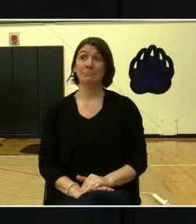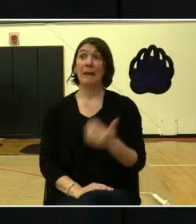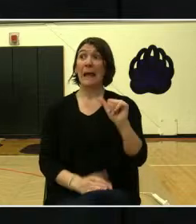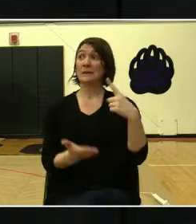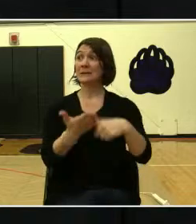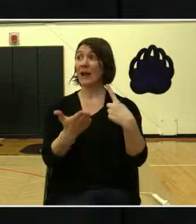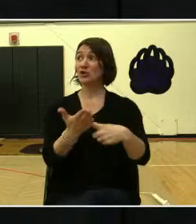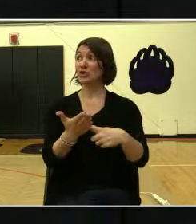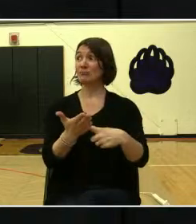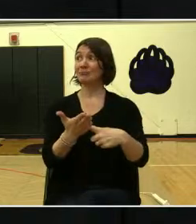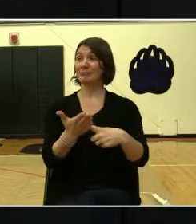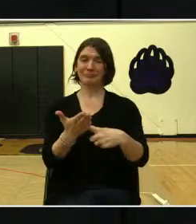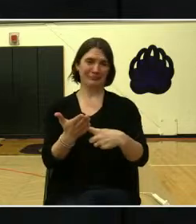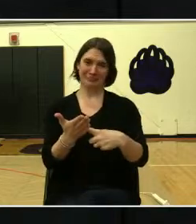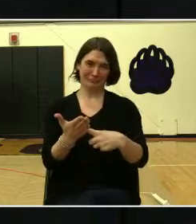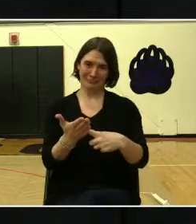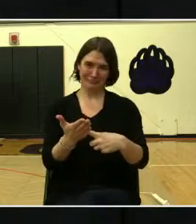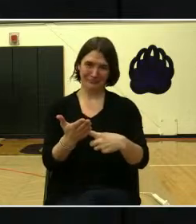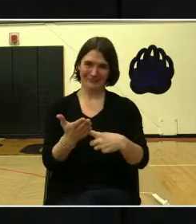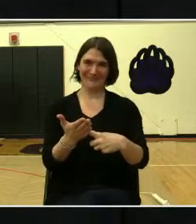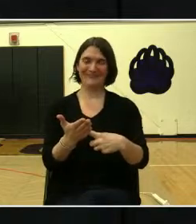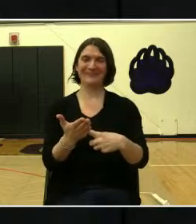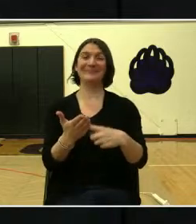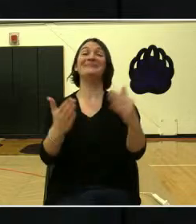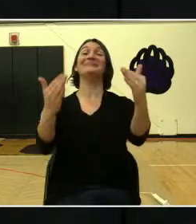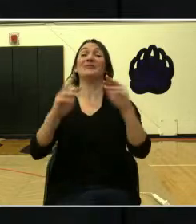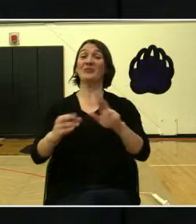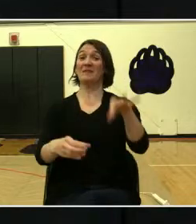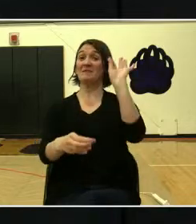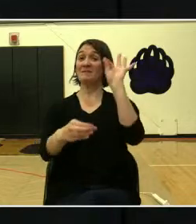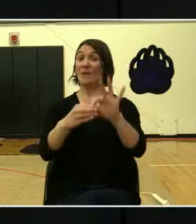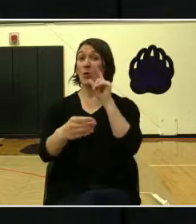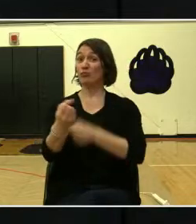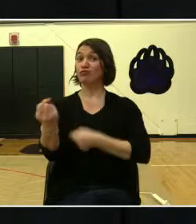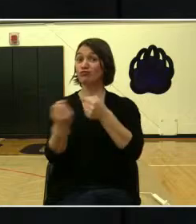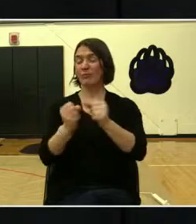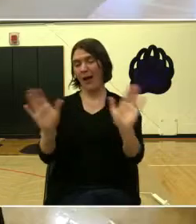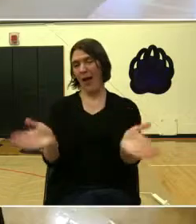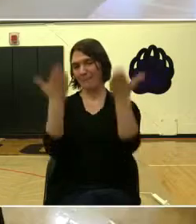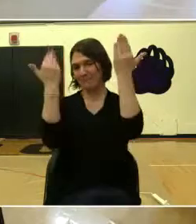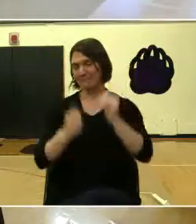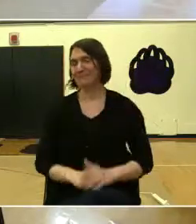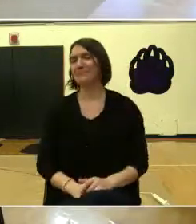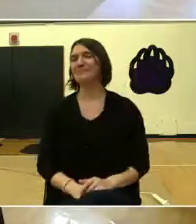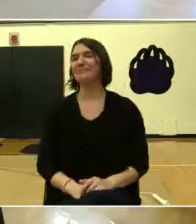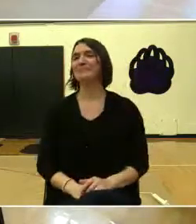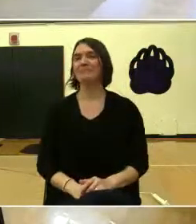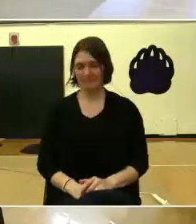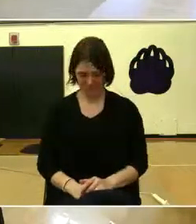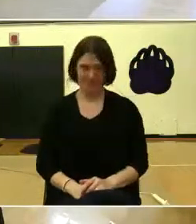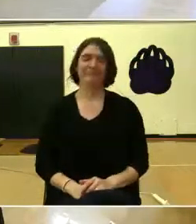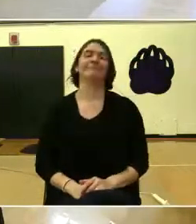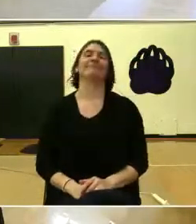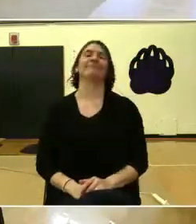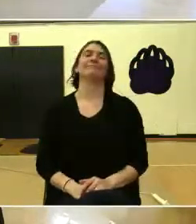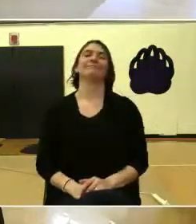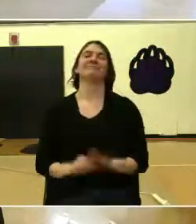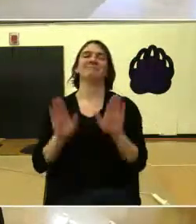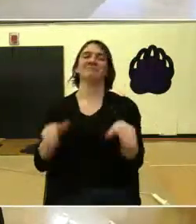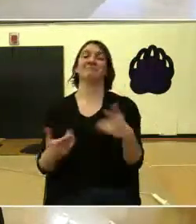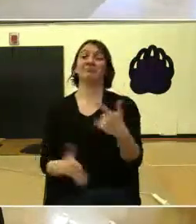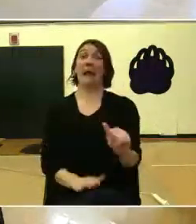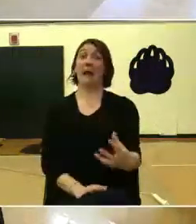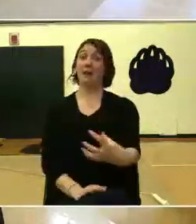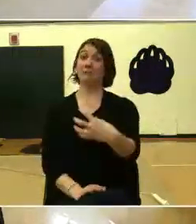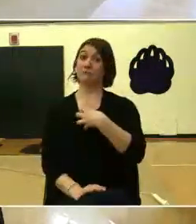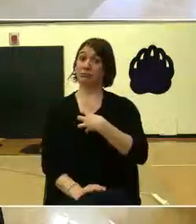there any discussion seeing none all those in favor please rise and say I I thank you very